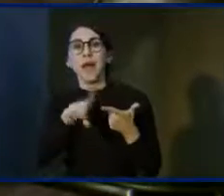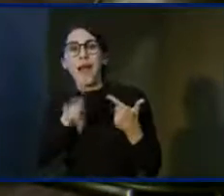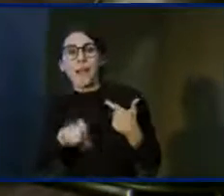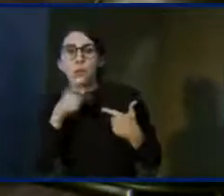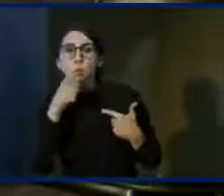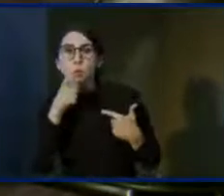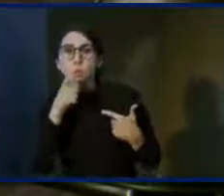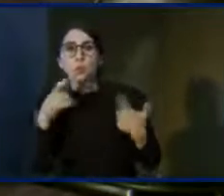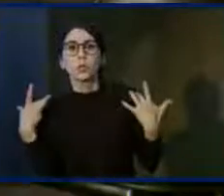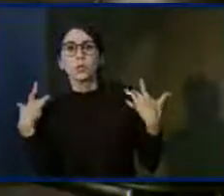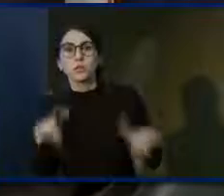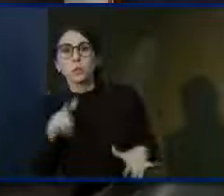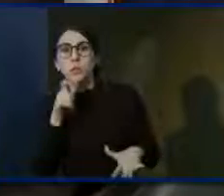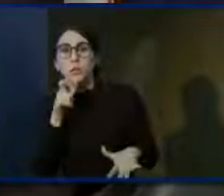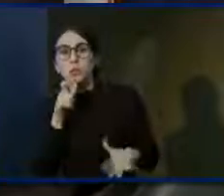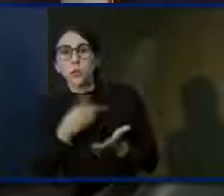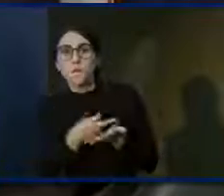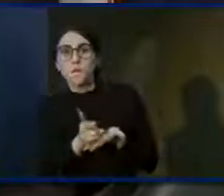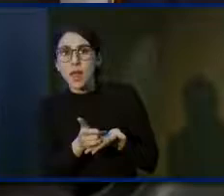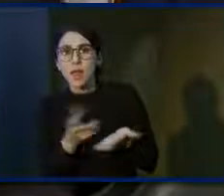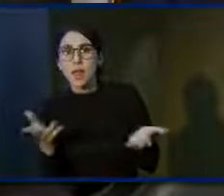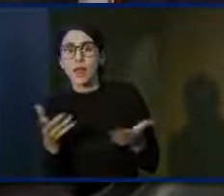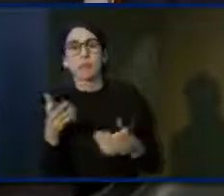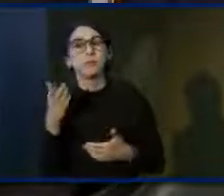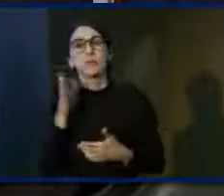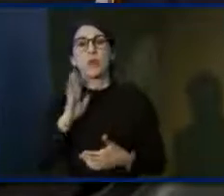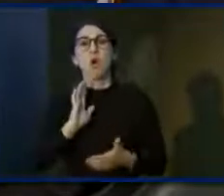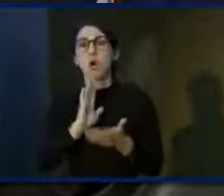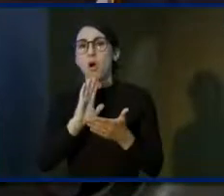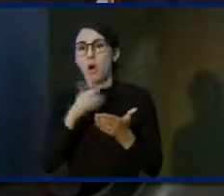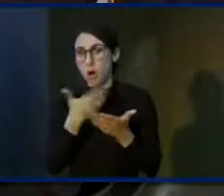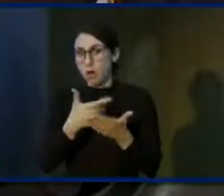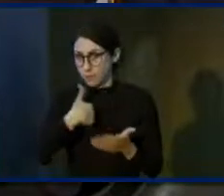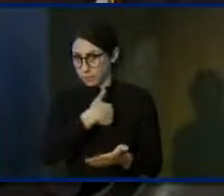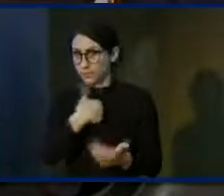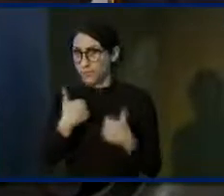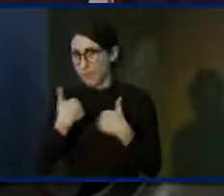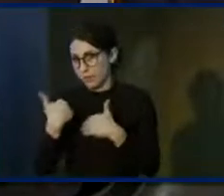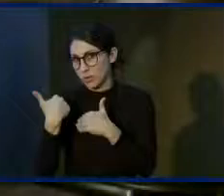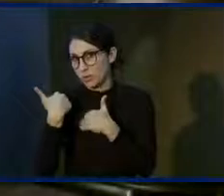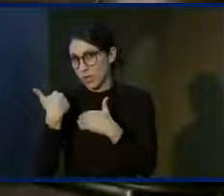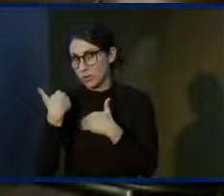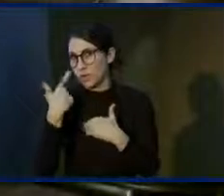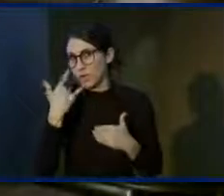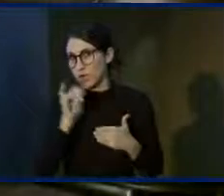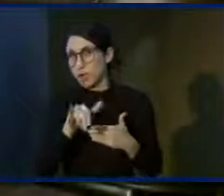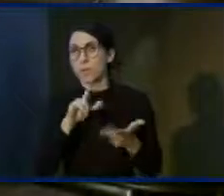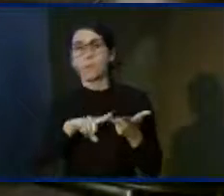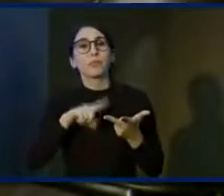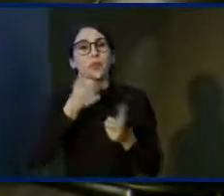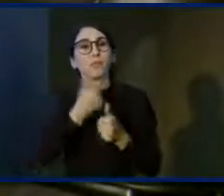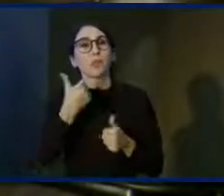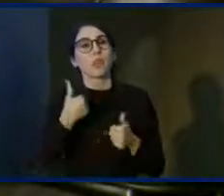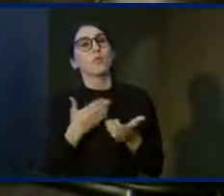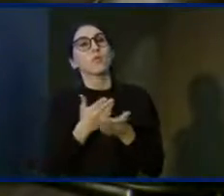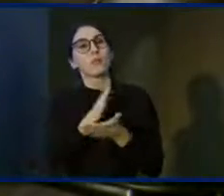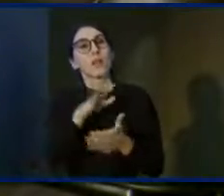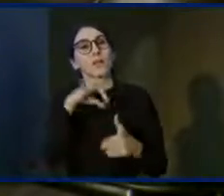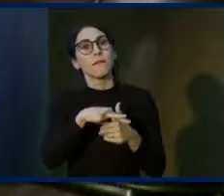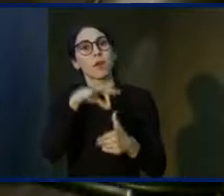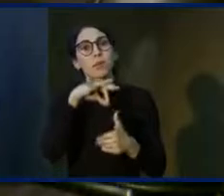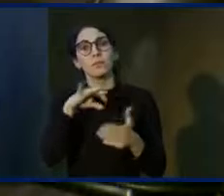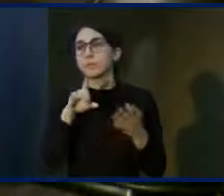bear some responsibility there. Everyone has a right to vote. Everyone has a right to their own choices. Don't